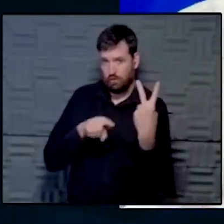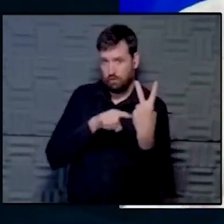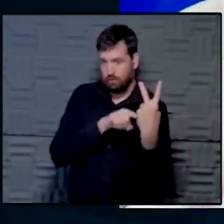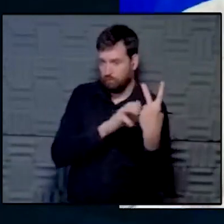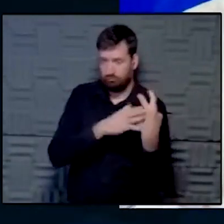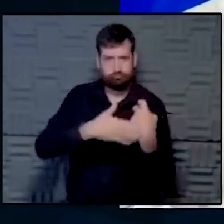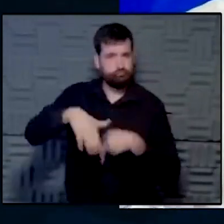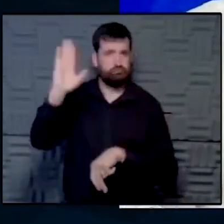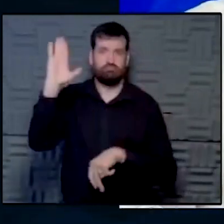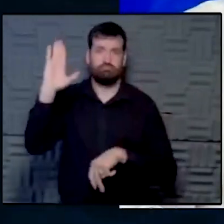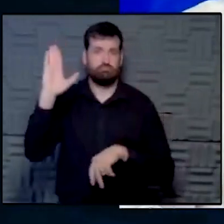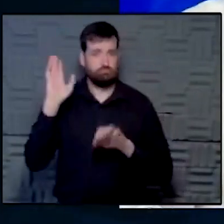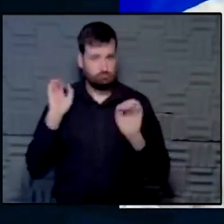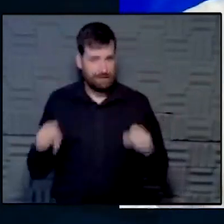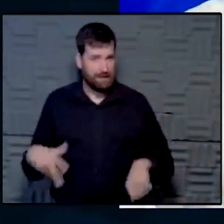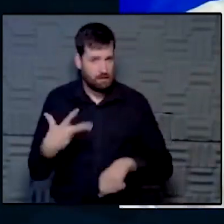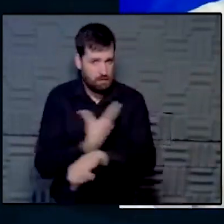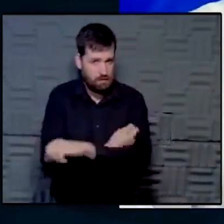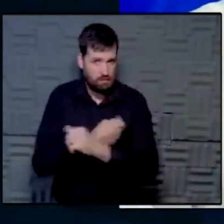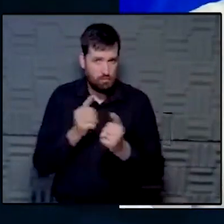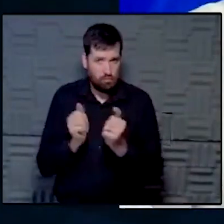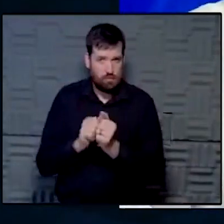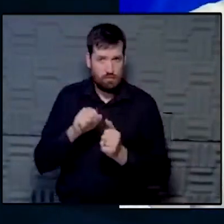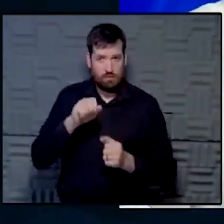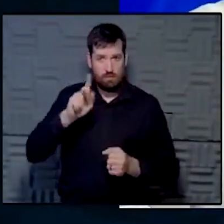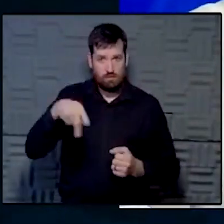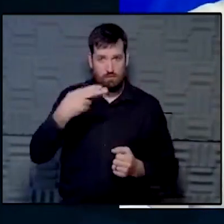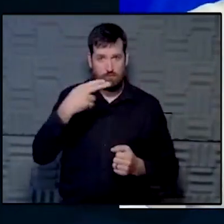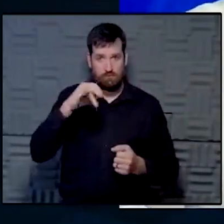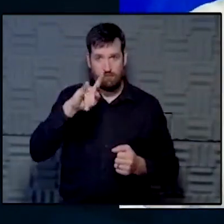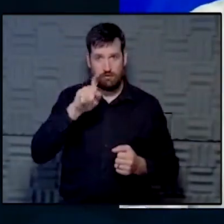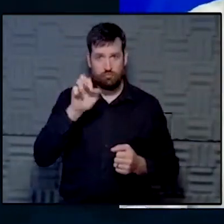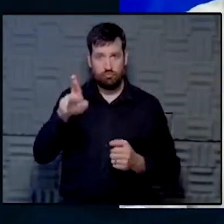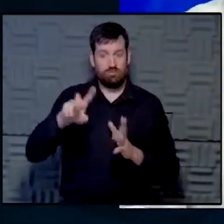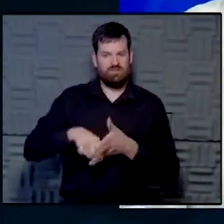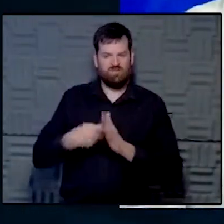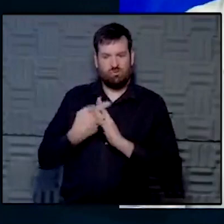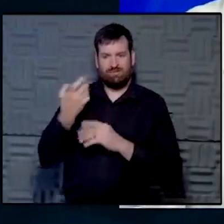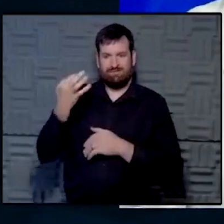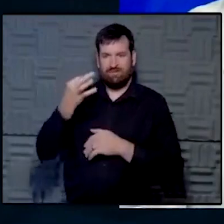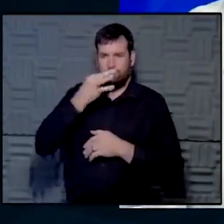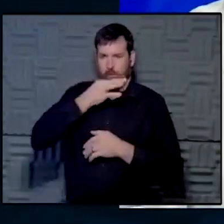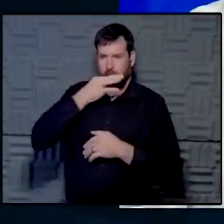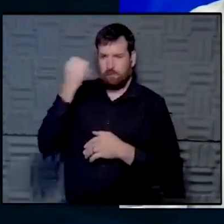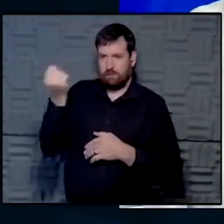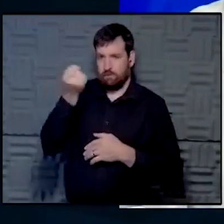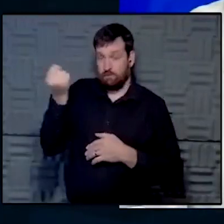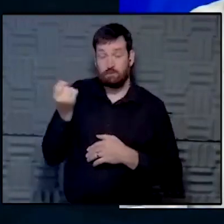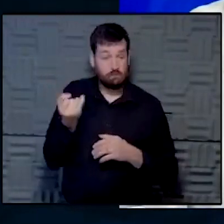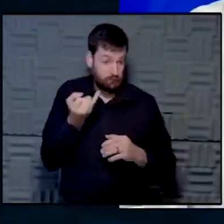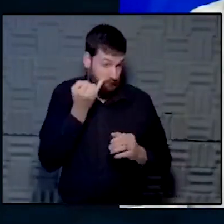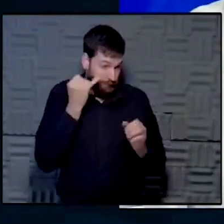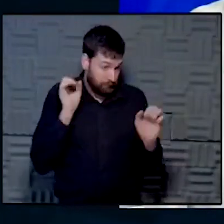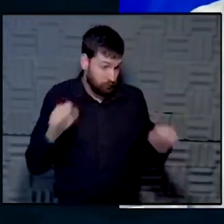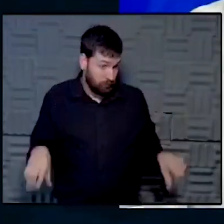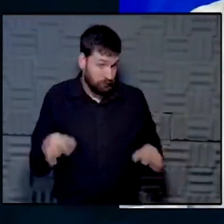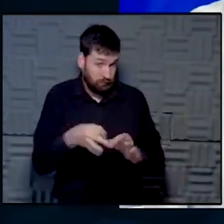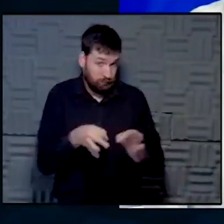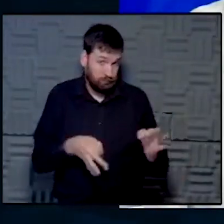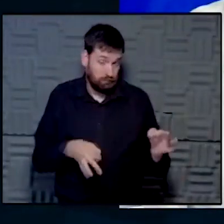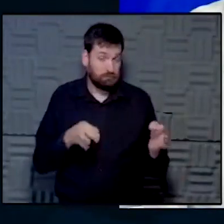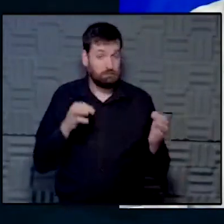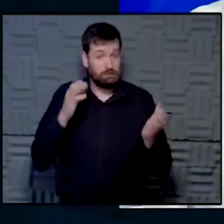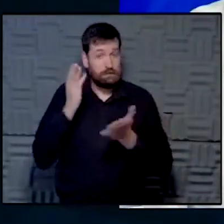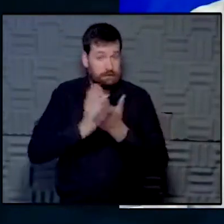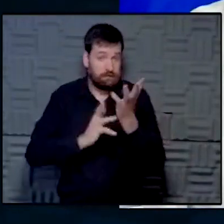whatever, with Pfizer vaccine beginning this Saturday. Is that right? If you can get it earlier, some people I've seen